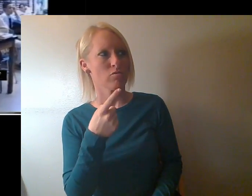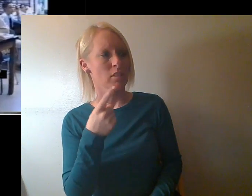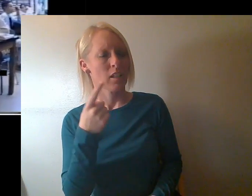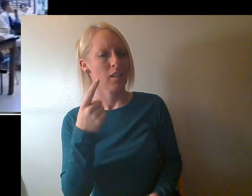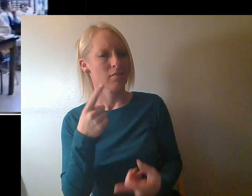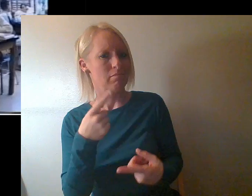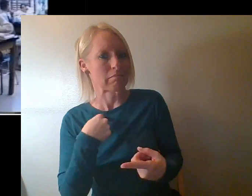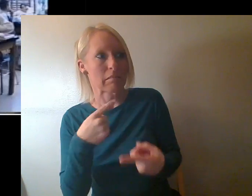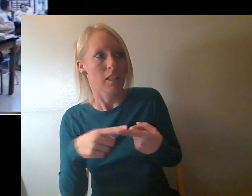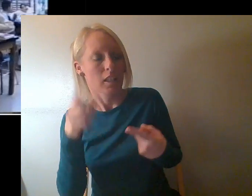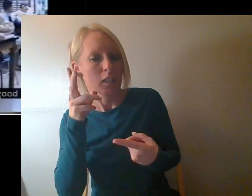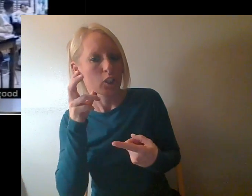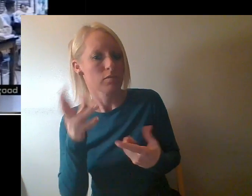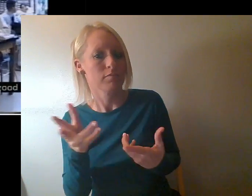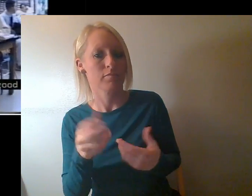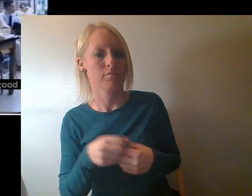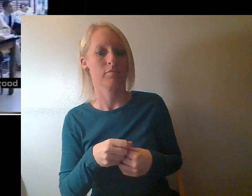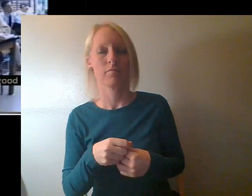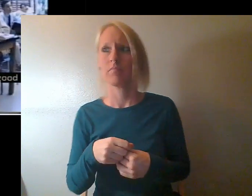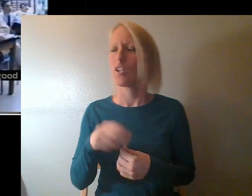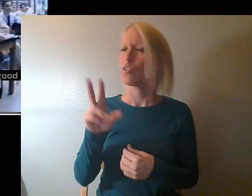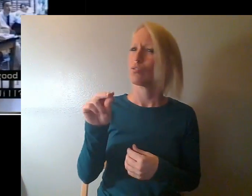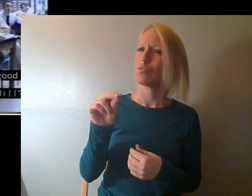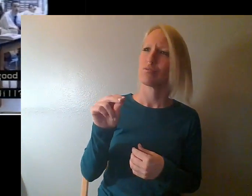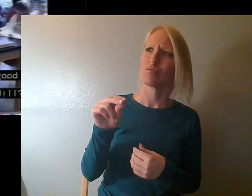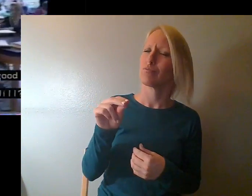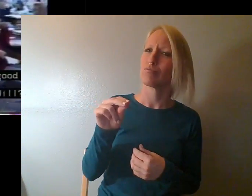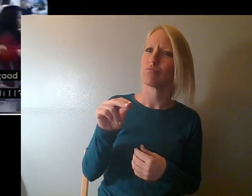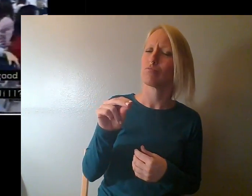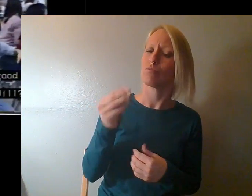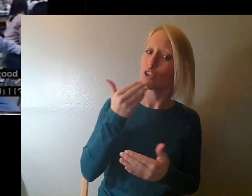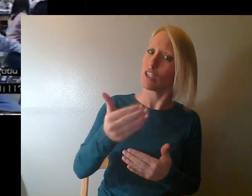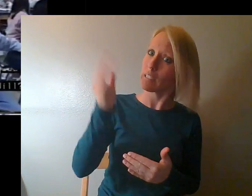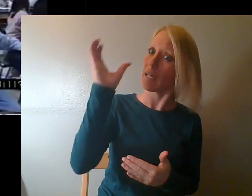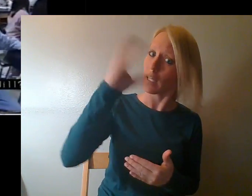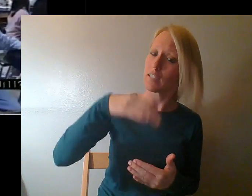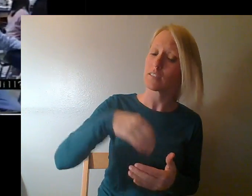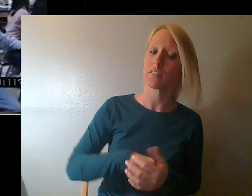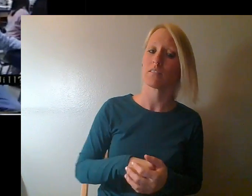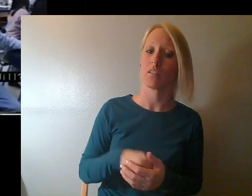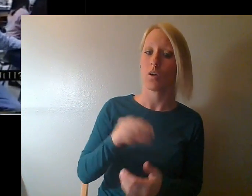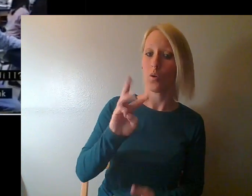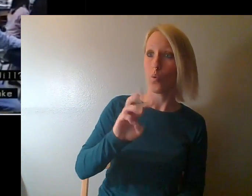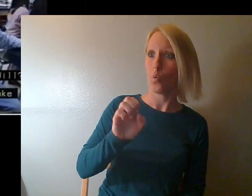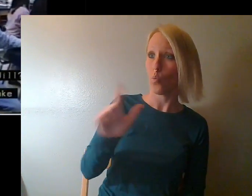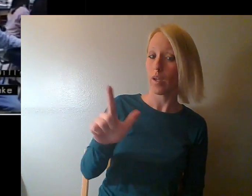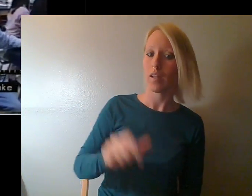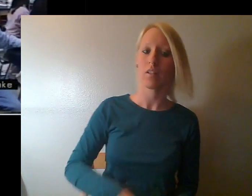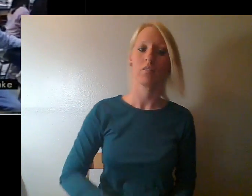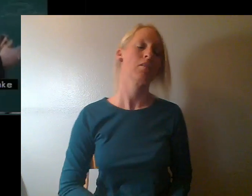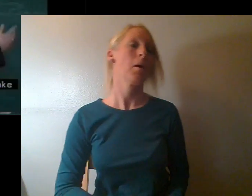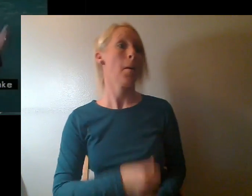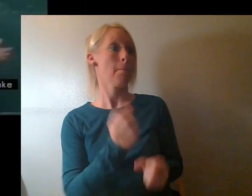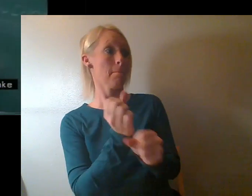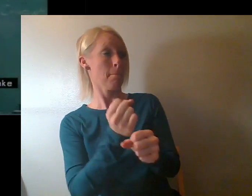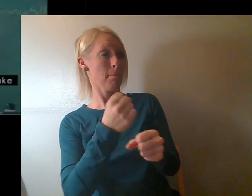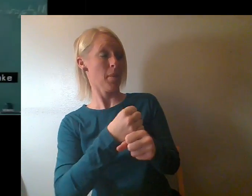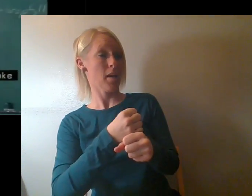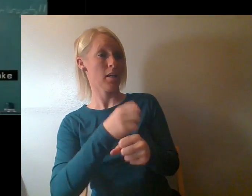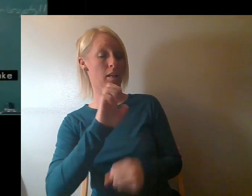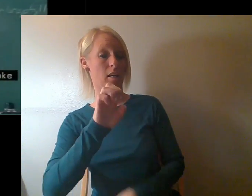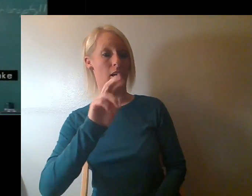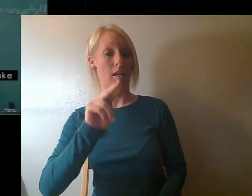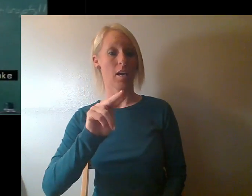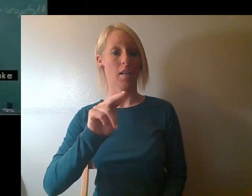Now you're thinking of something else, but it's a good guess. At least you're thinking. Will? Enzymes? It's not doesn't make enzymes. It is an